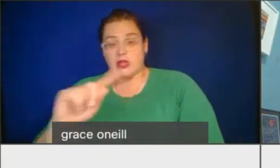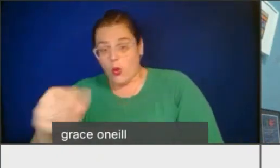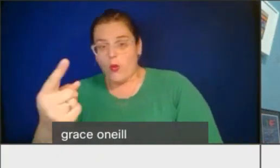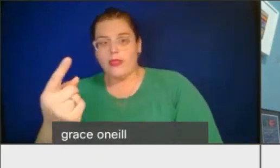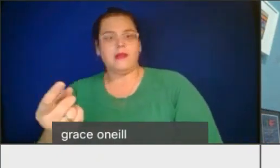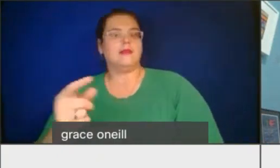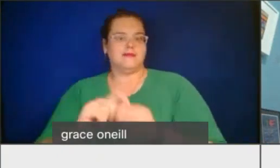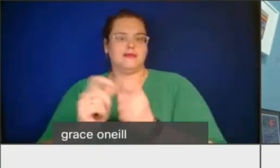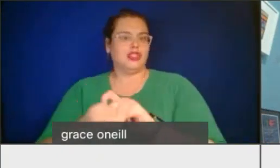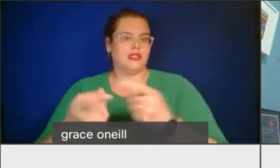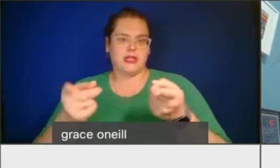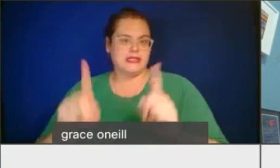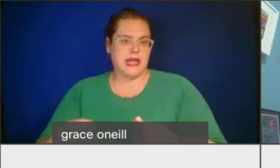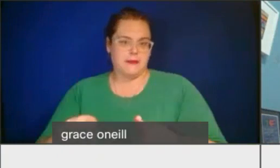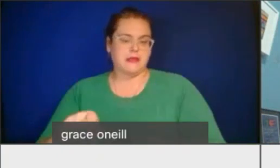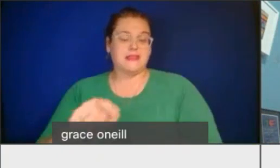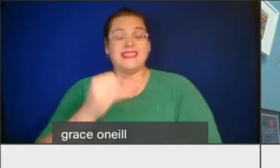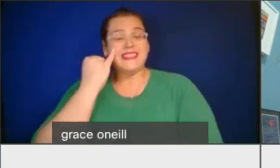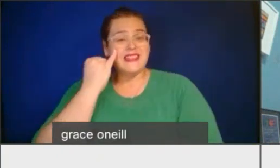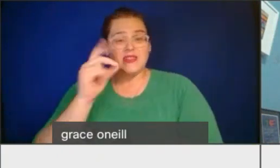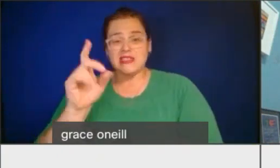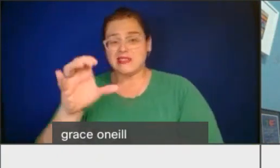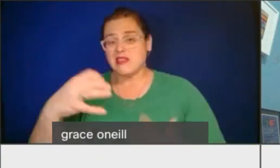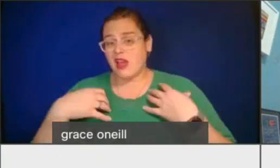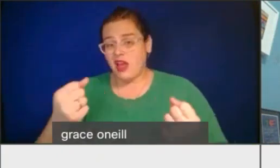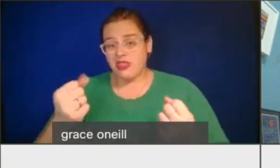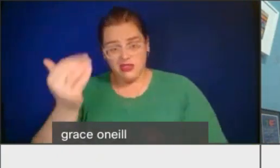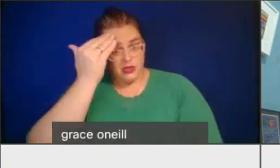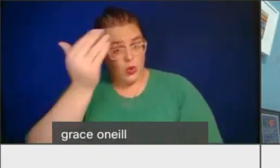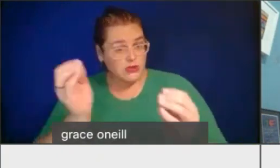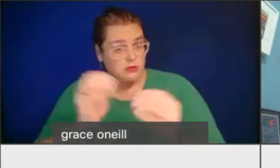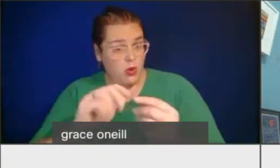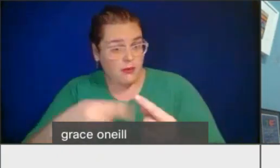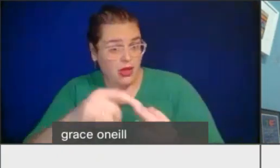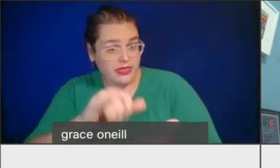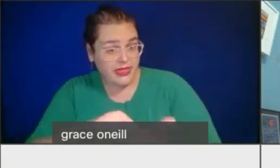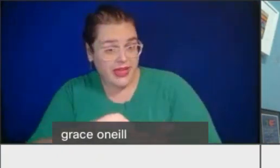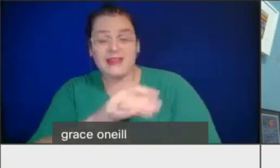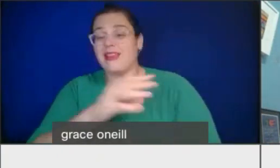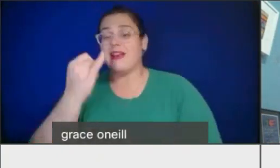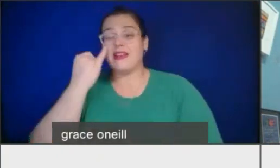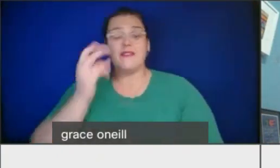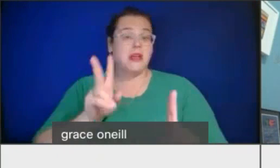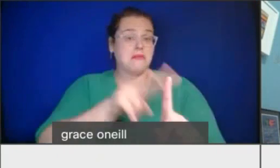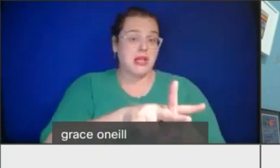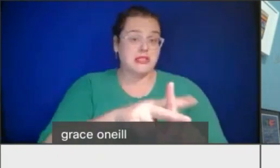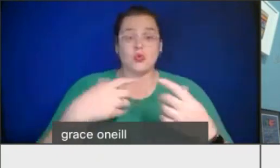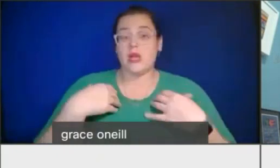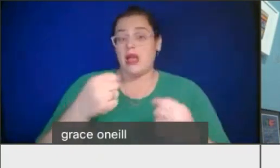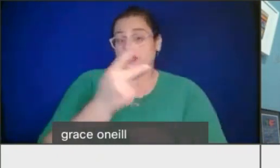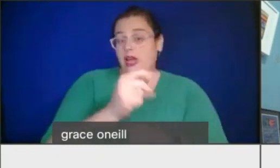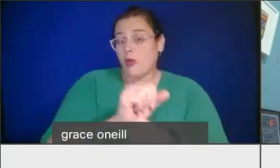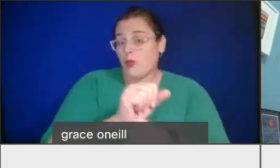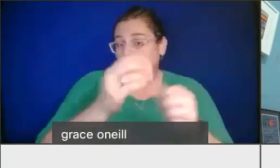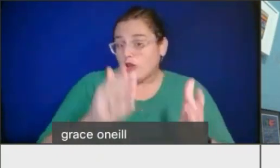went. And if someone from DC Health knows more than that it's applying to healthcare workers, because I didn't think it was yet.